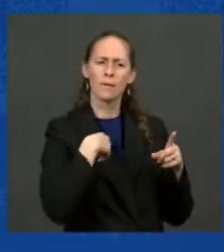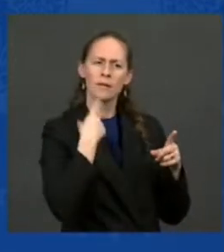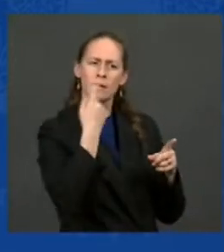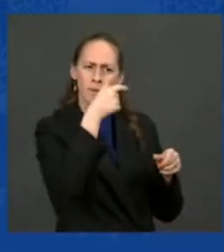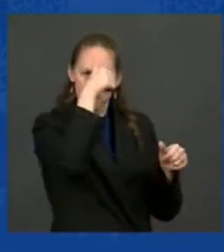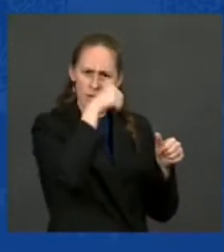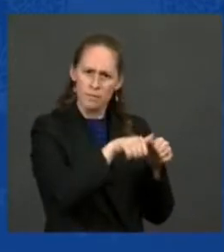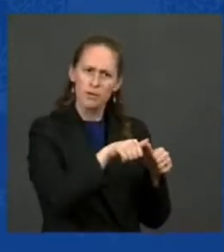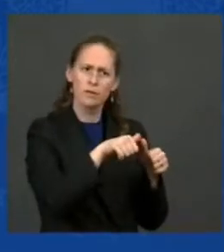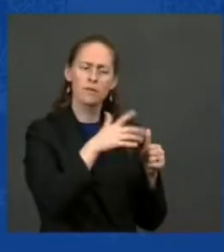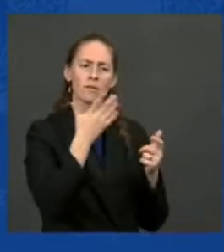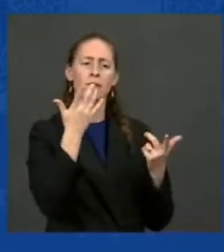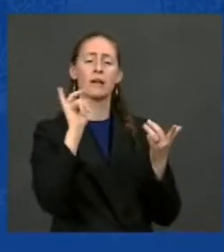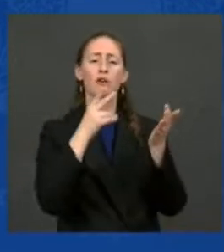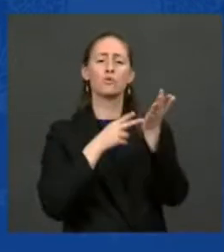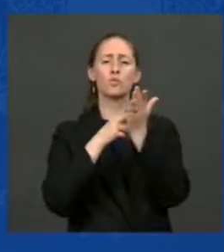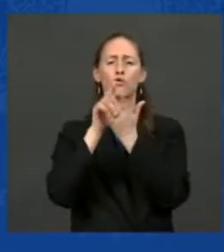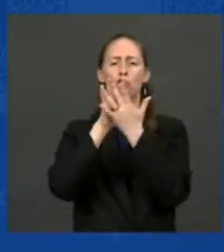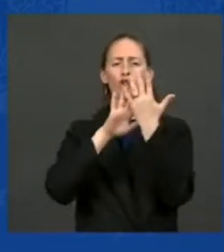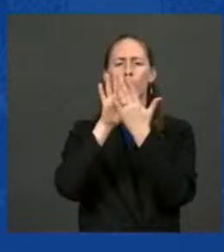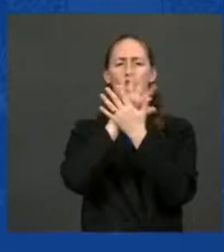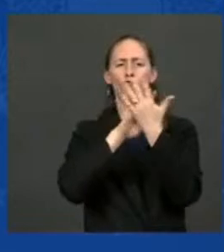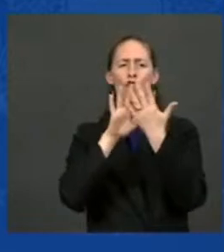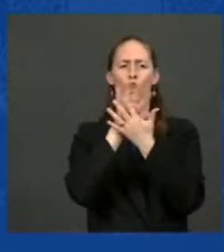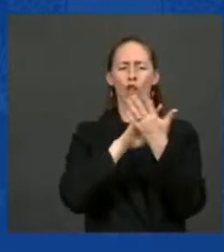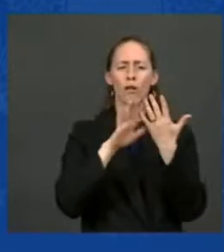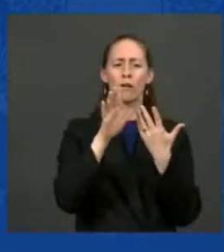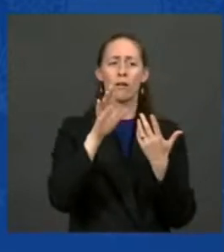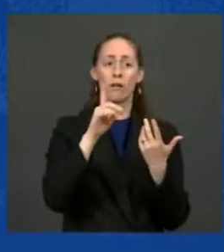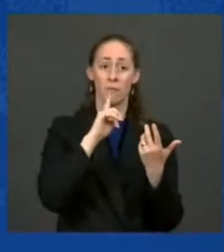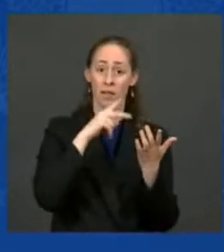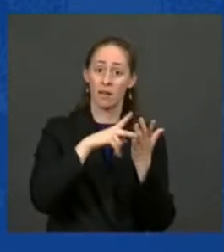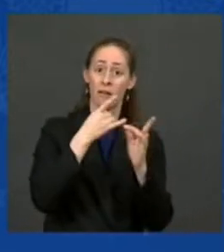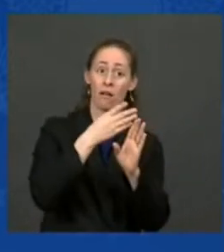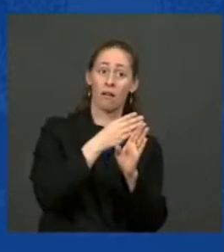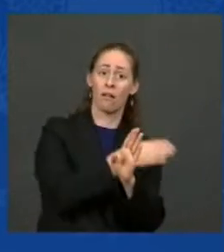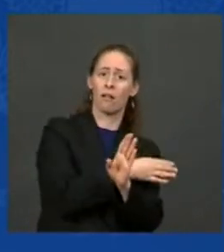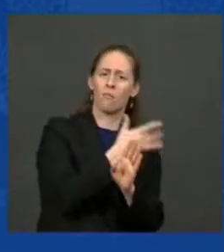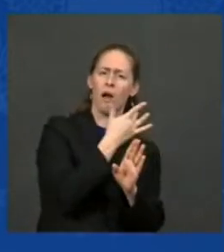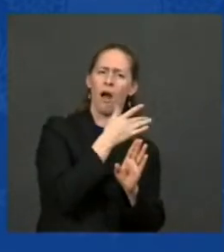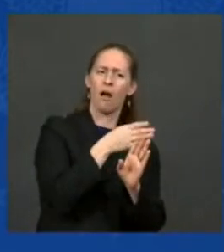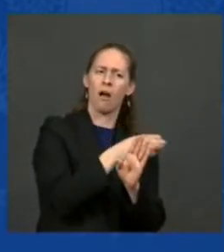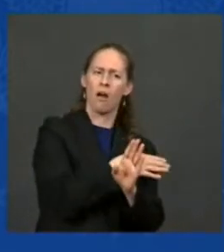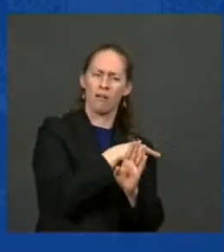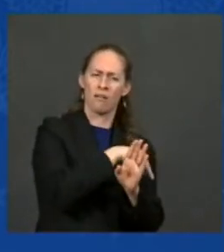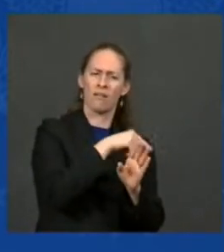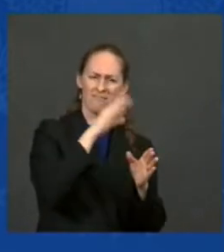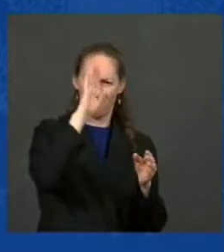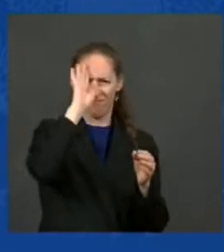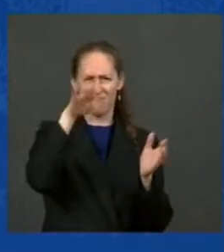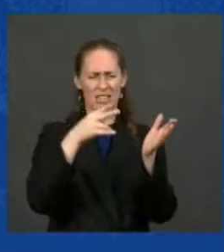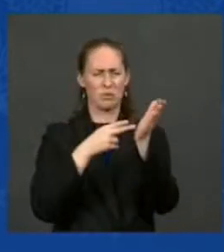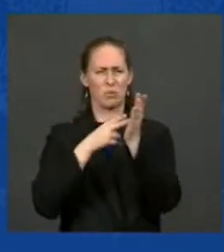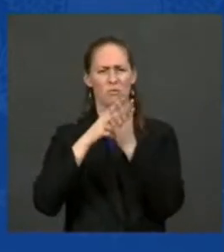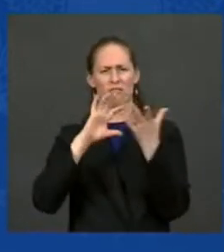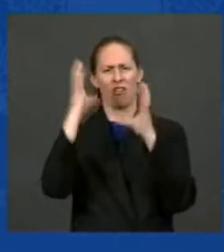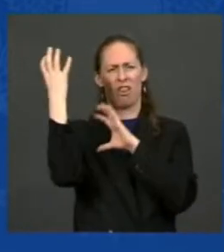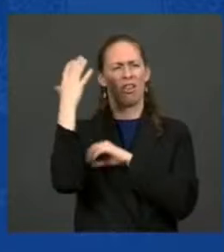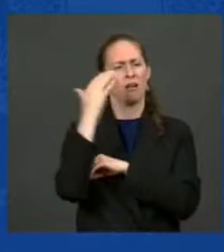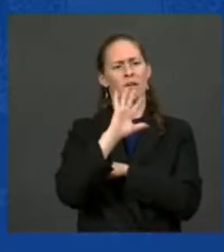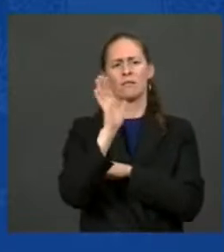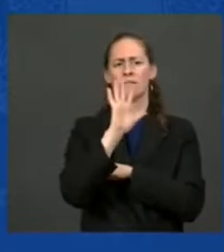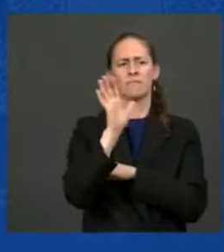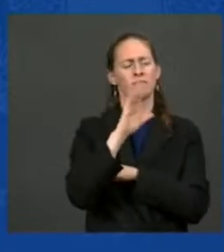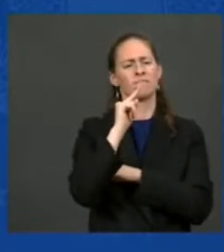truth." The road to tyranny begins with the destruction of truth. In my view, that